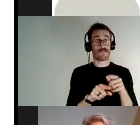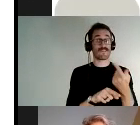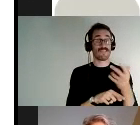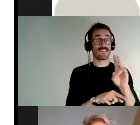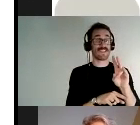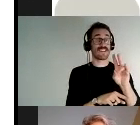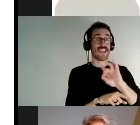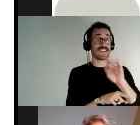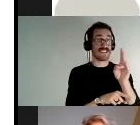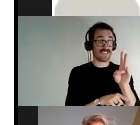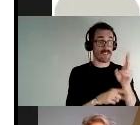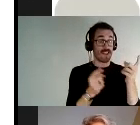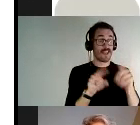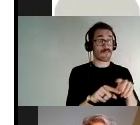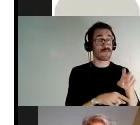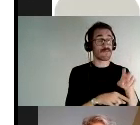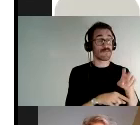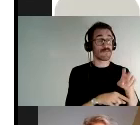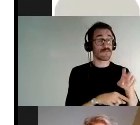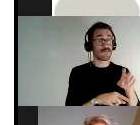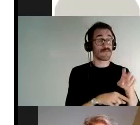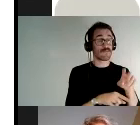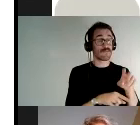1787, but it took over 200 years